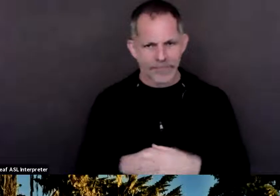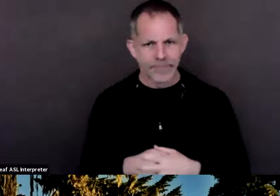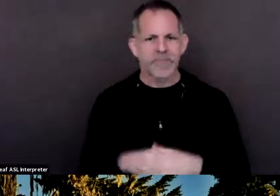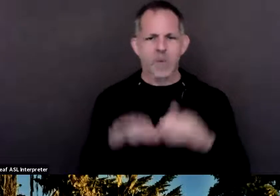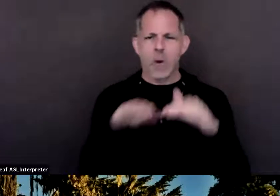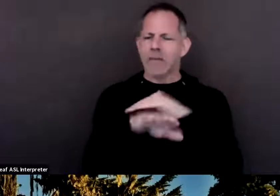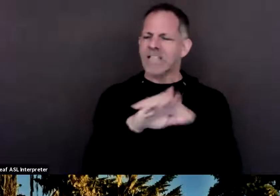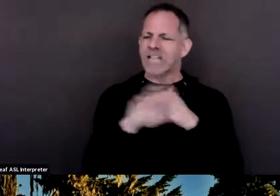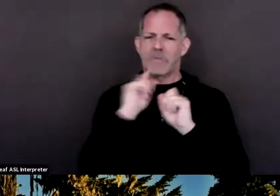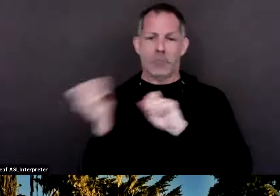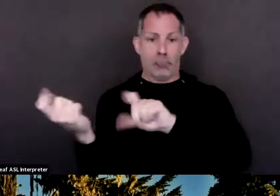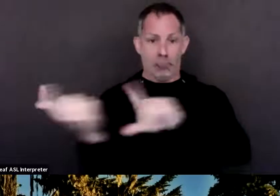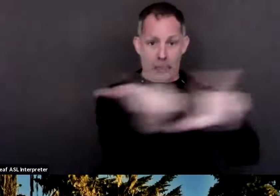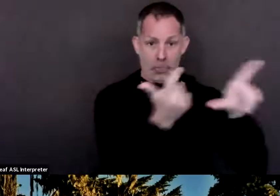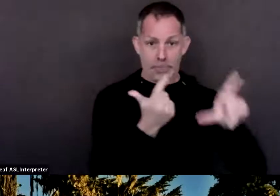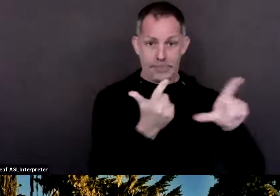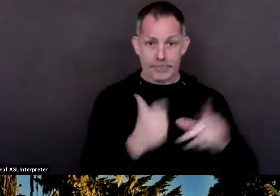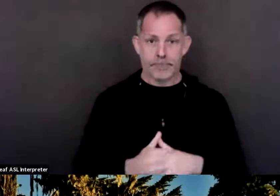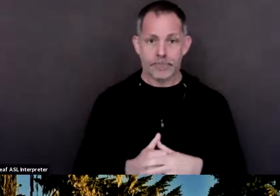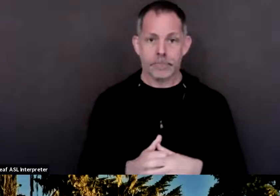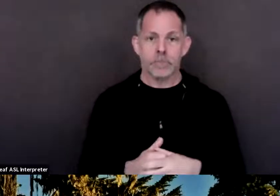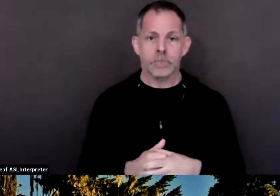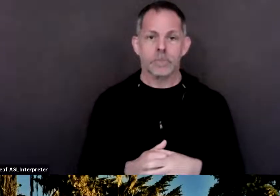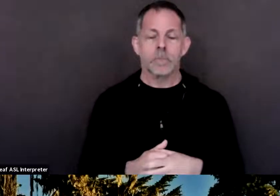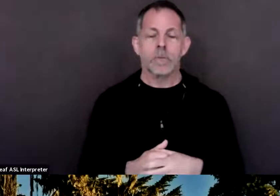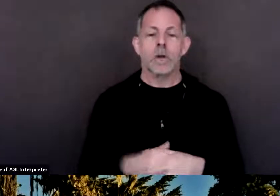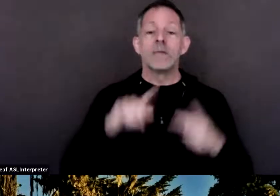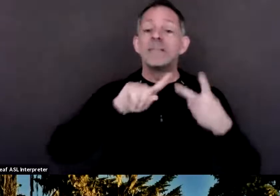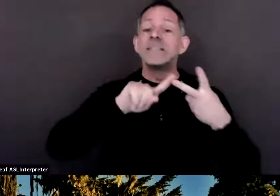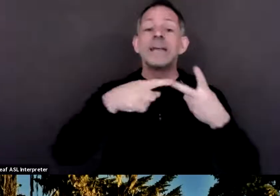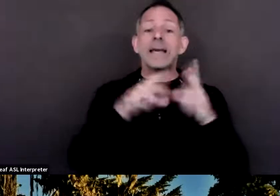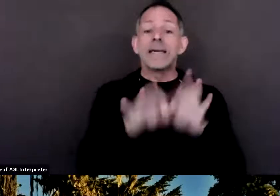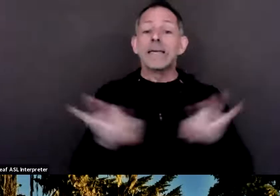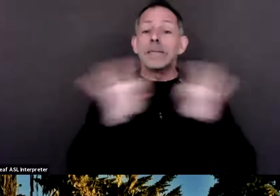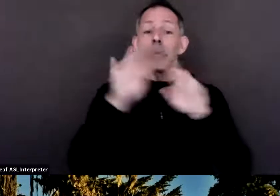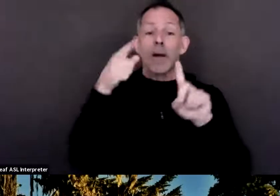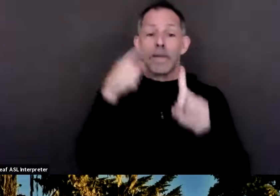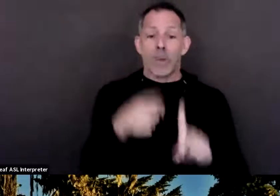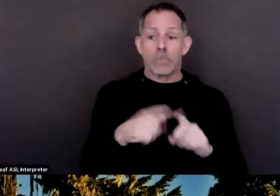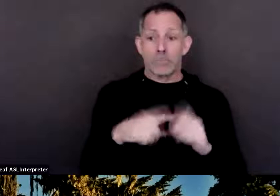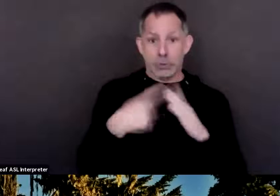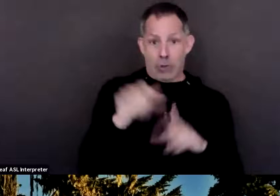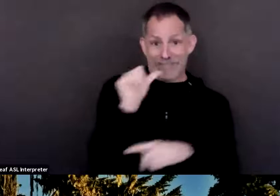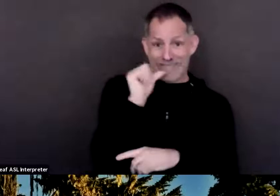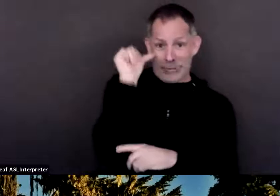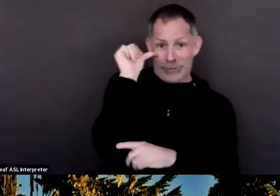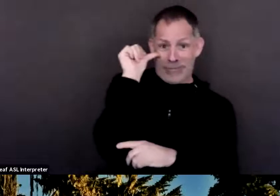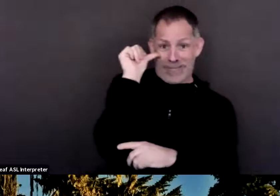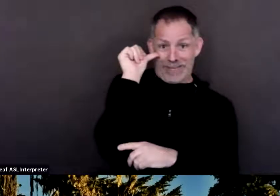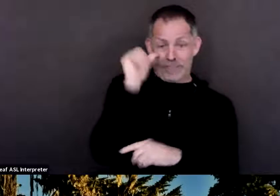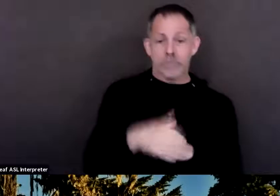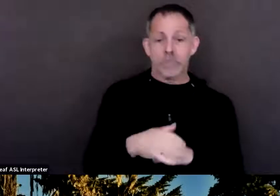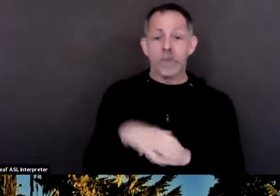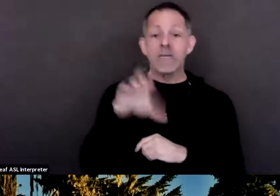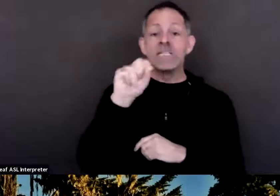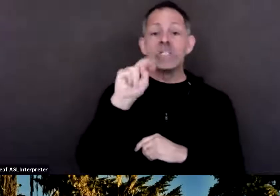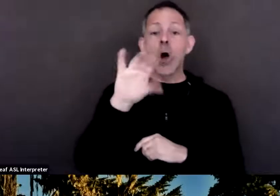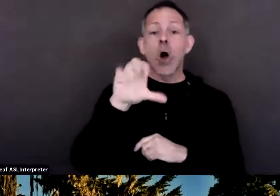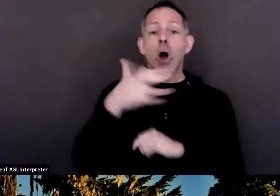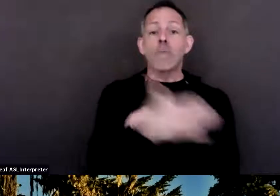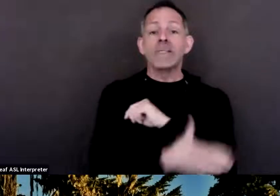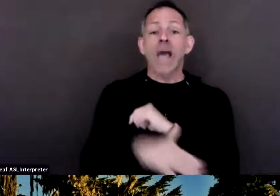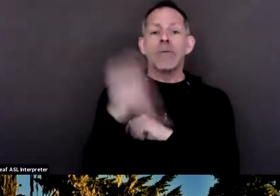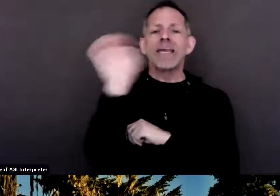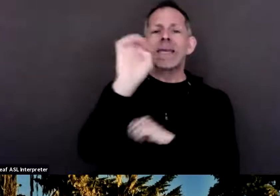major development this week is the launch yesterday of Snohomish County's Emergency Rental Assistance Program,